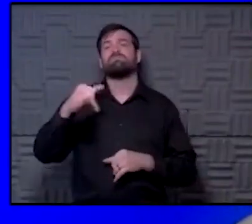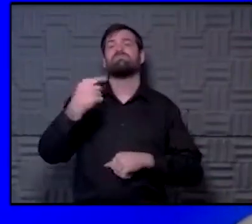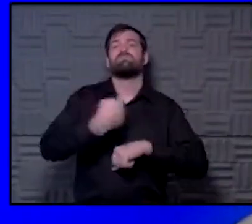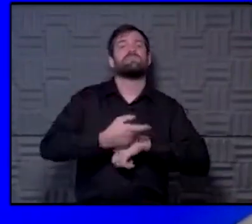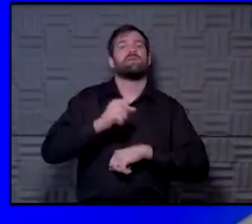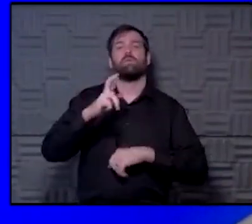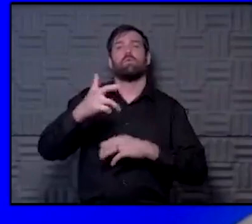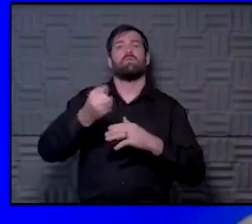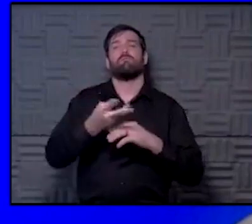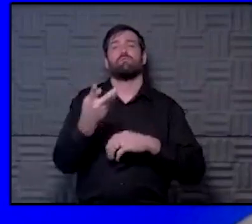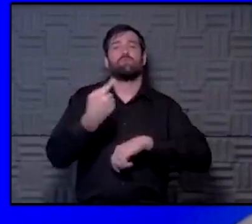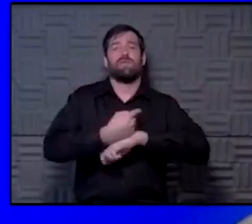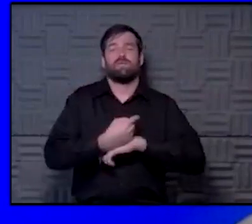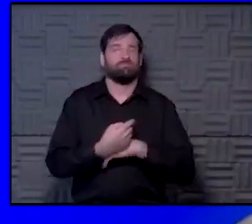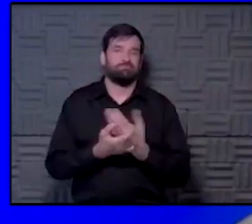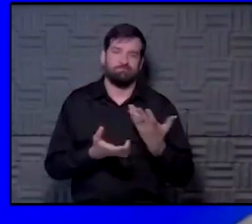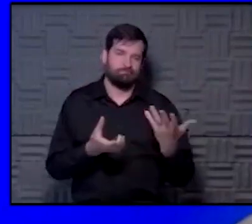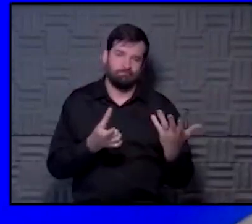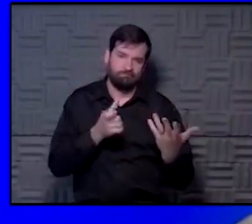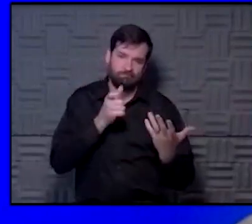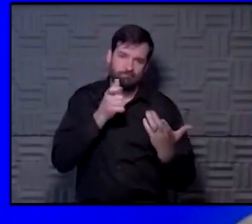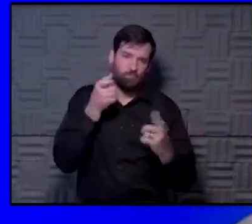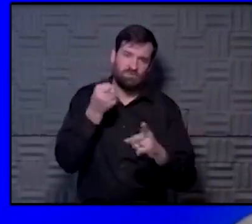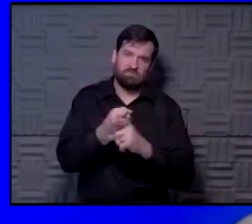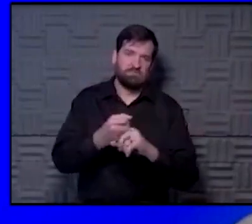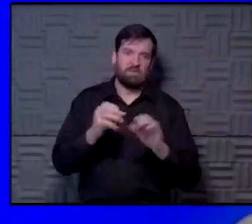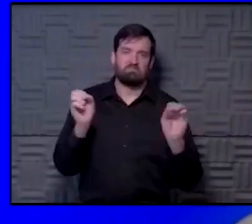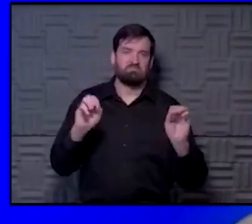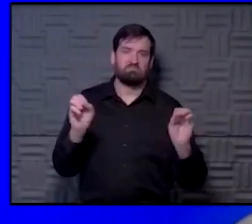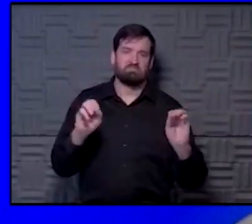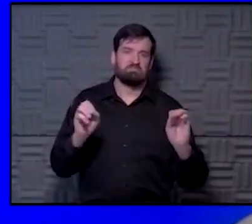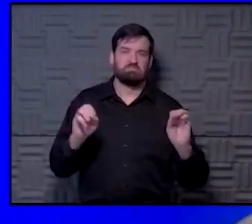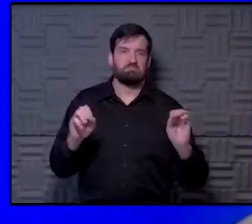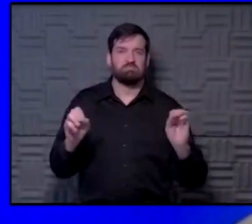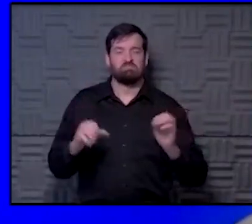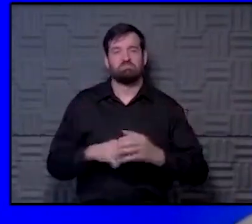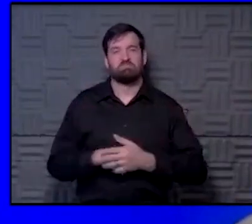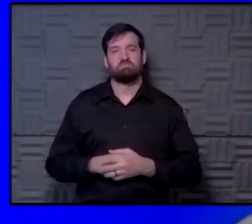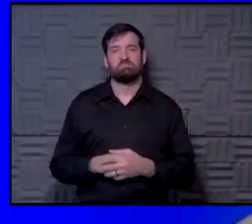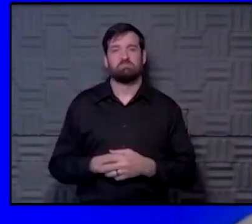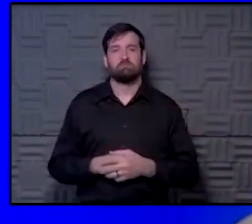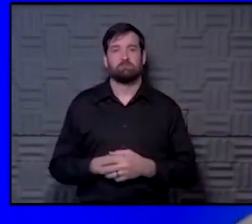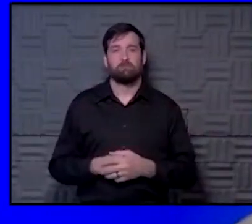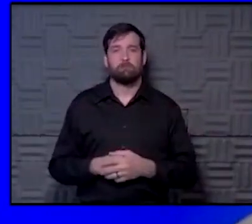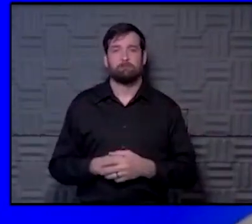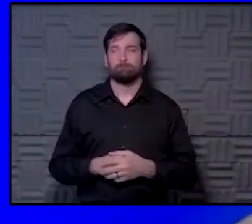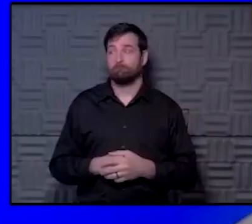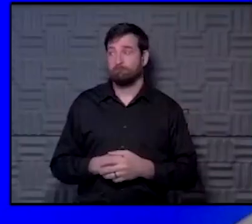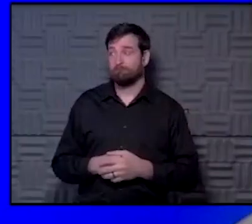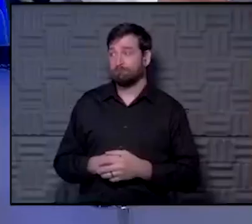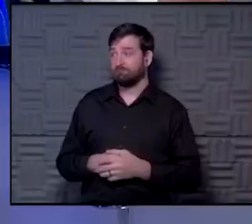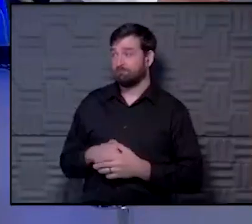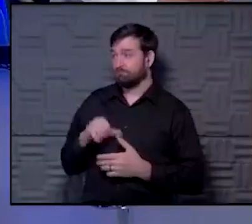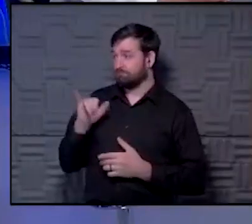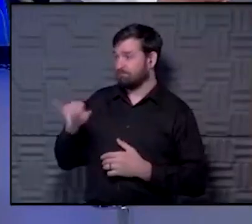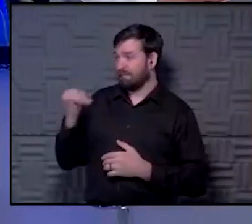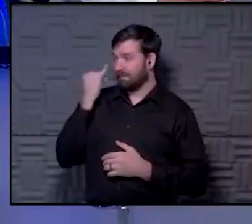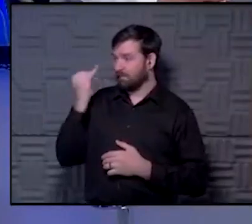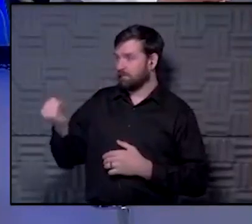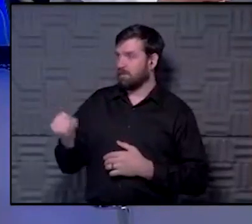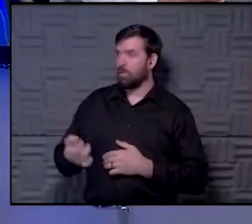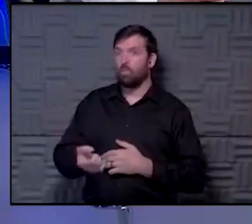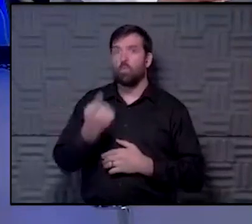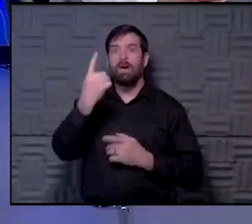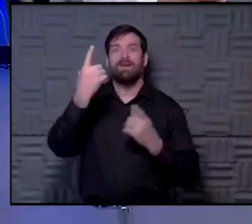later is not going to significantly affect building that robust immunity now. That sort of concept of a single